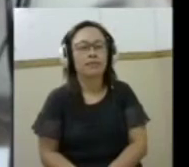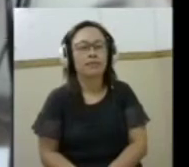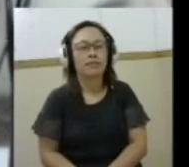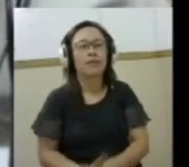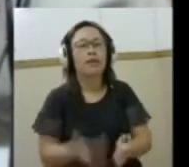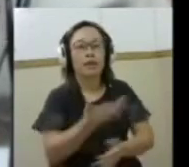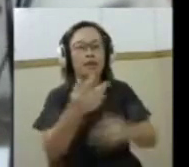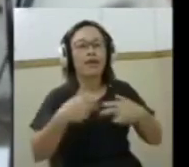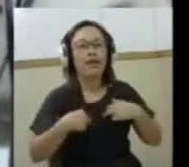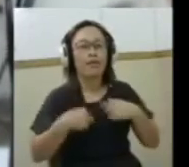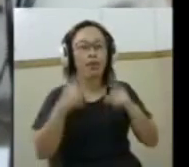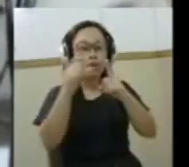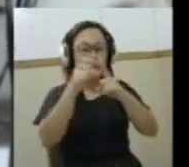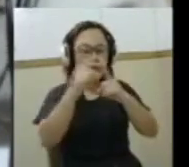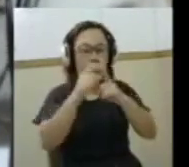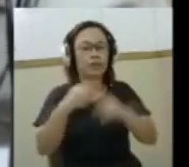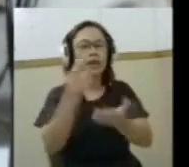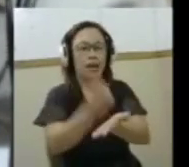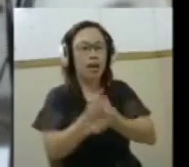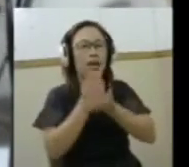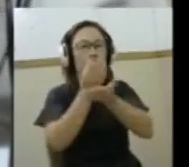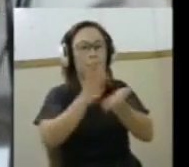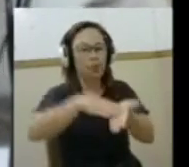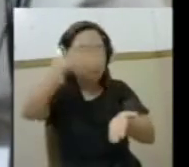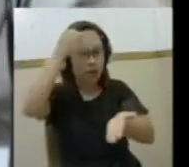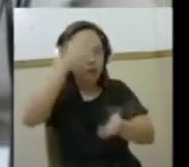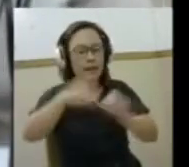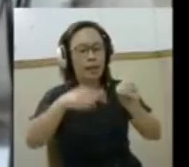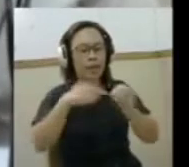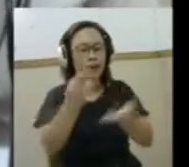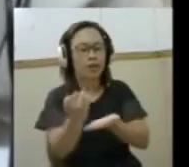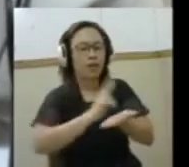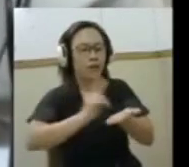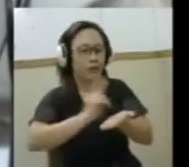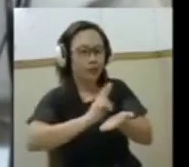There are certain terms that will help you learn about research.